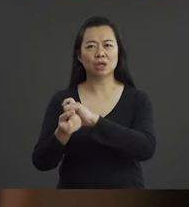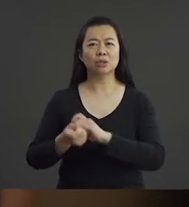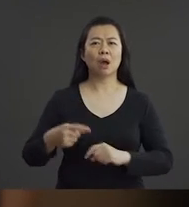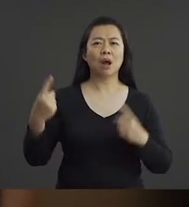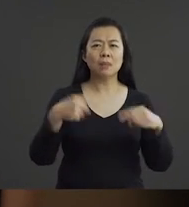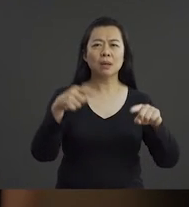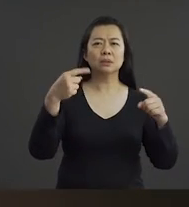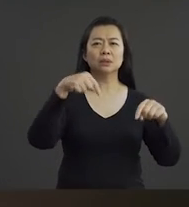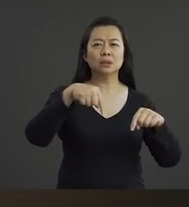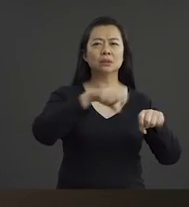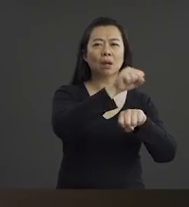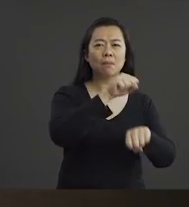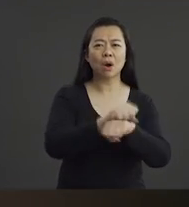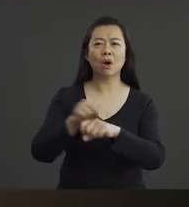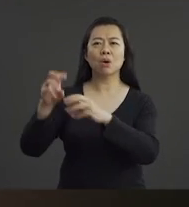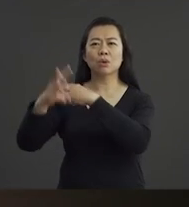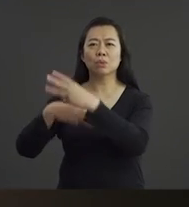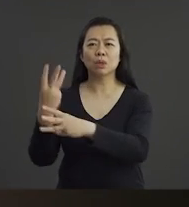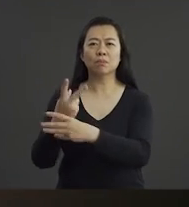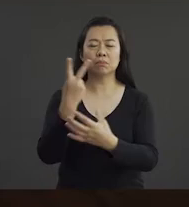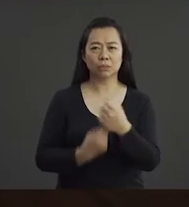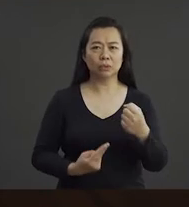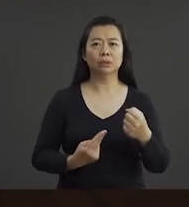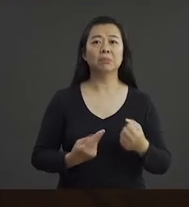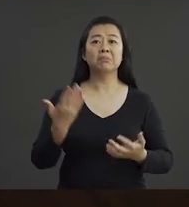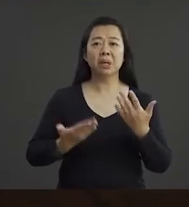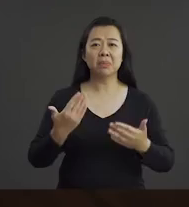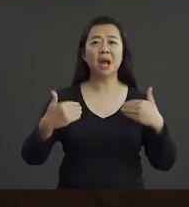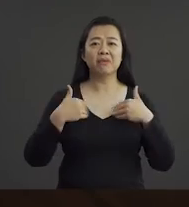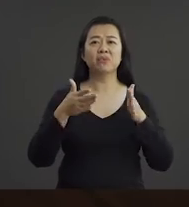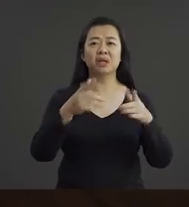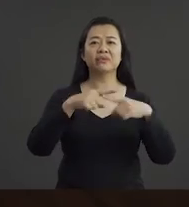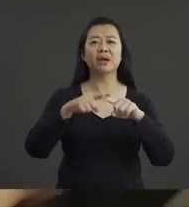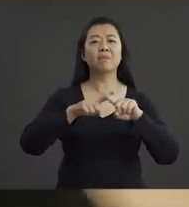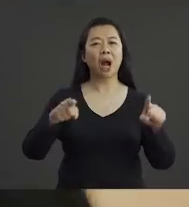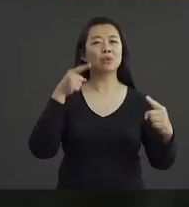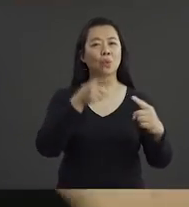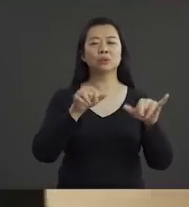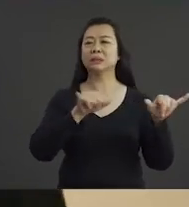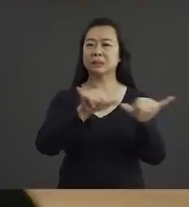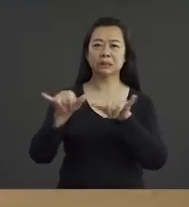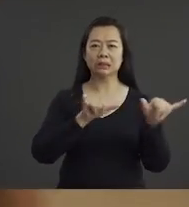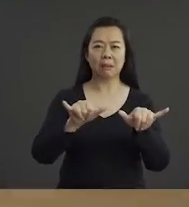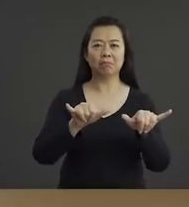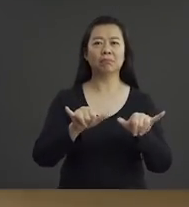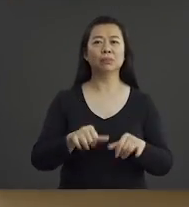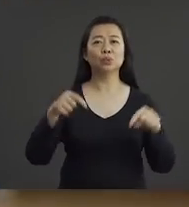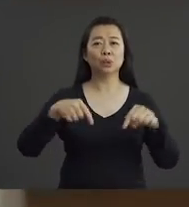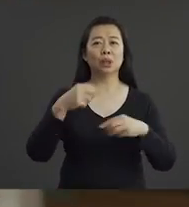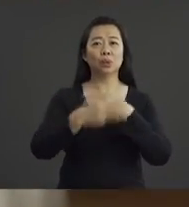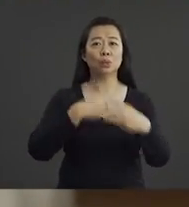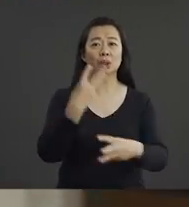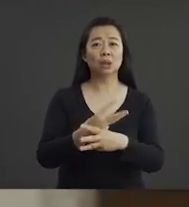of execution, but the intent is still the same. We live in an era where you have to be willfully ignorant not